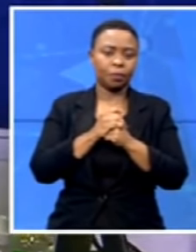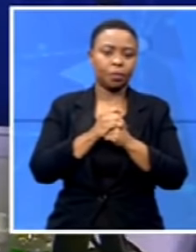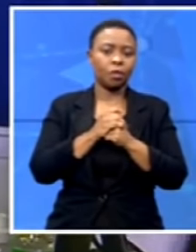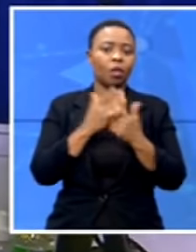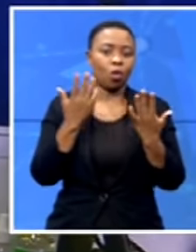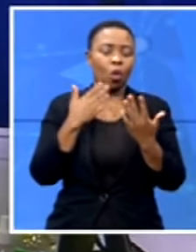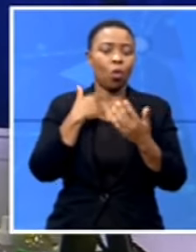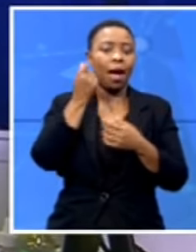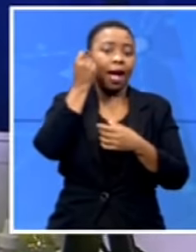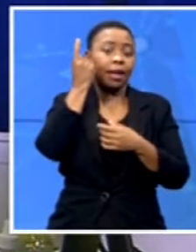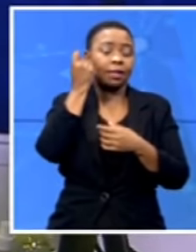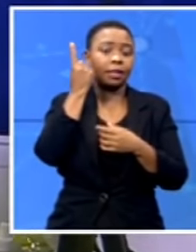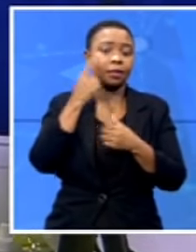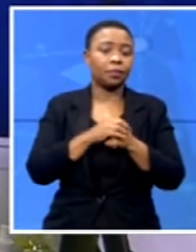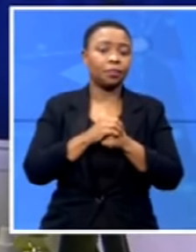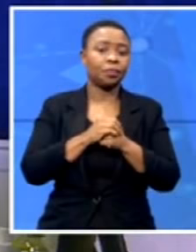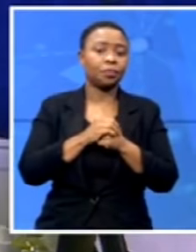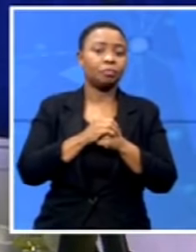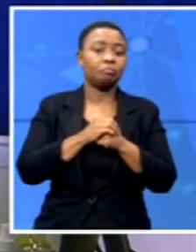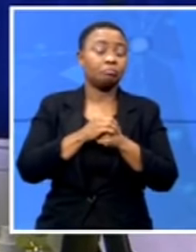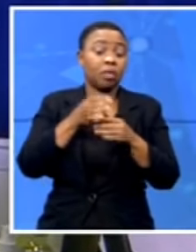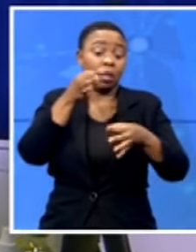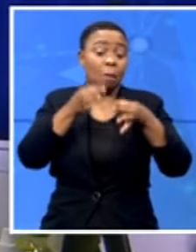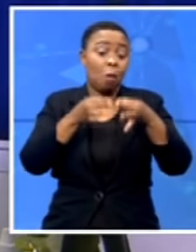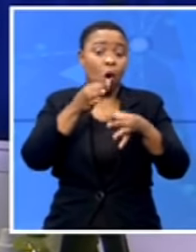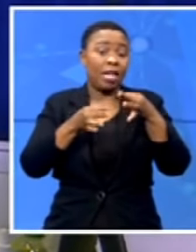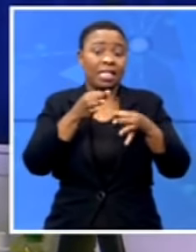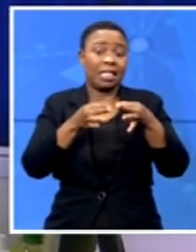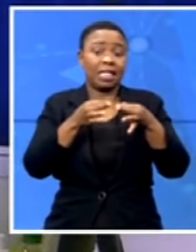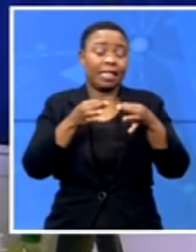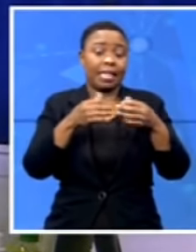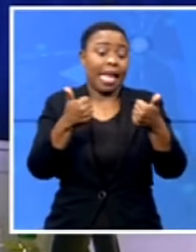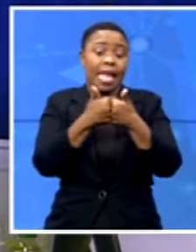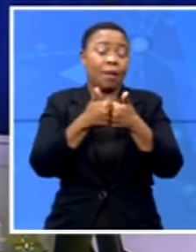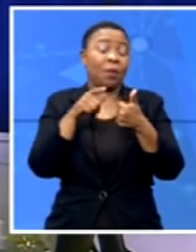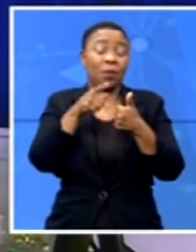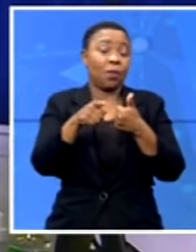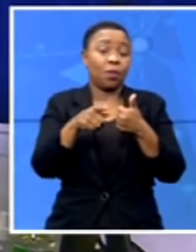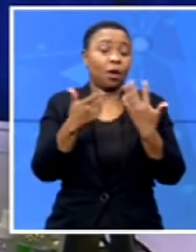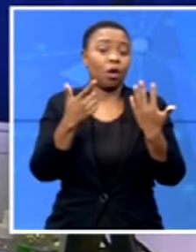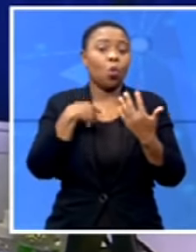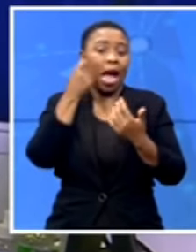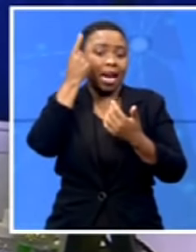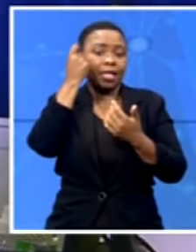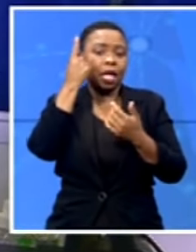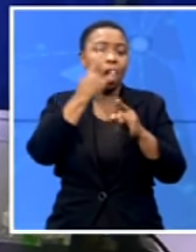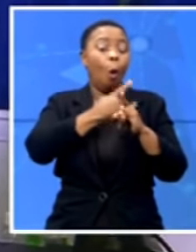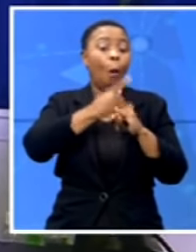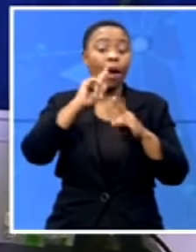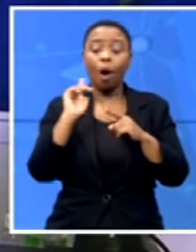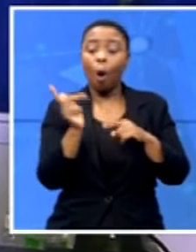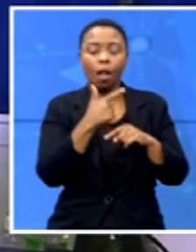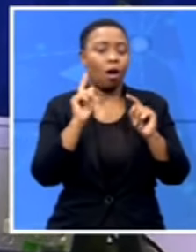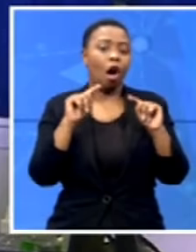of politics. We understand that you can't win them all. We know that the game changes at times. The game has